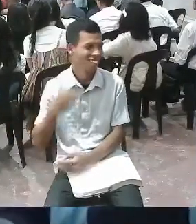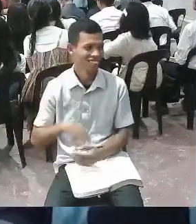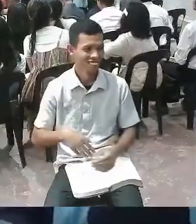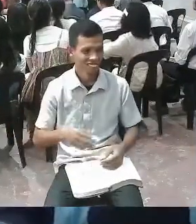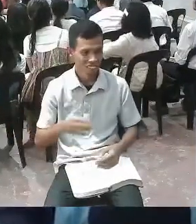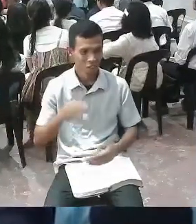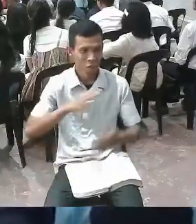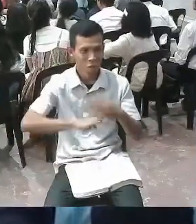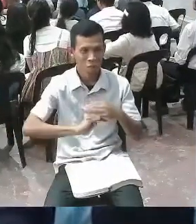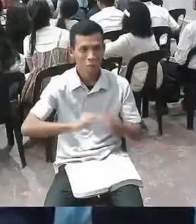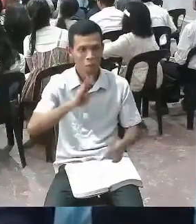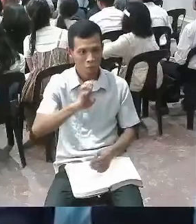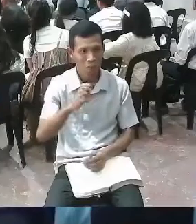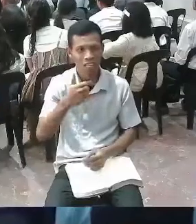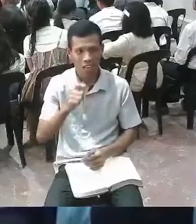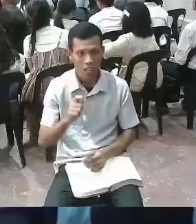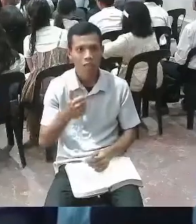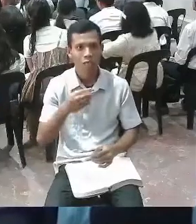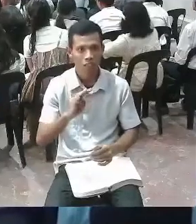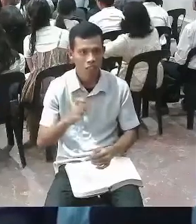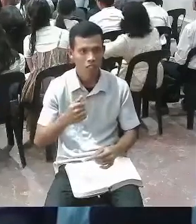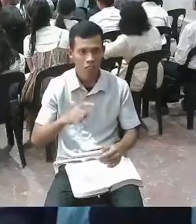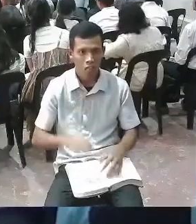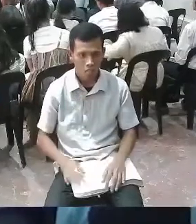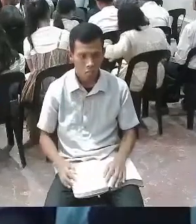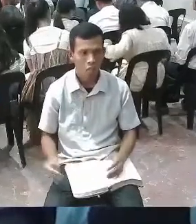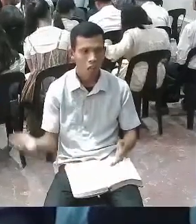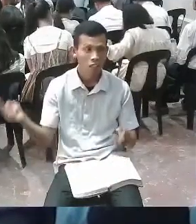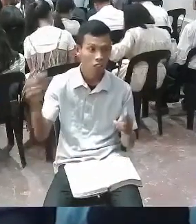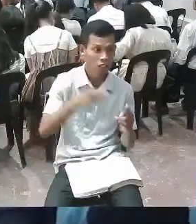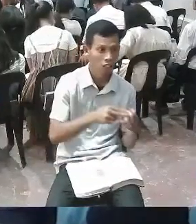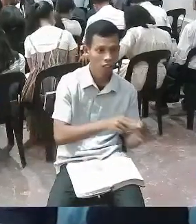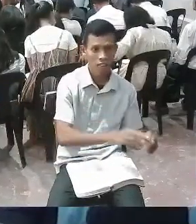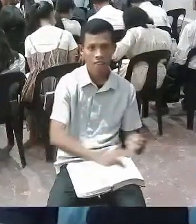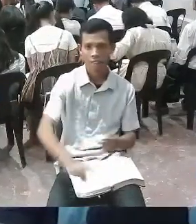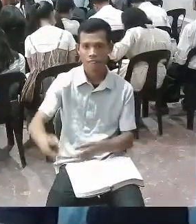Until you get to verse 6.